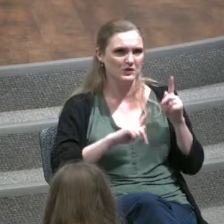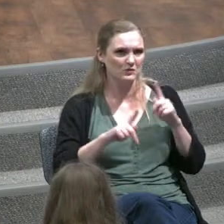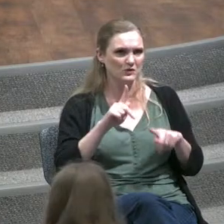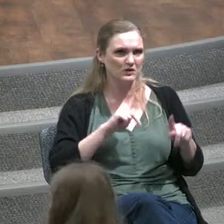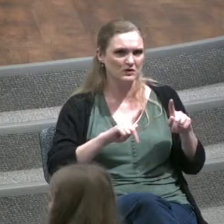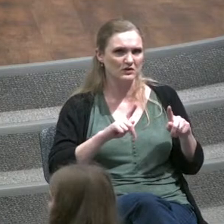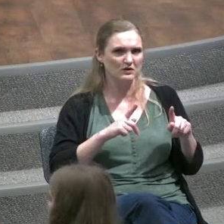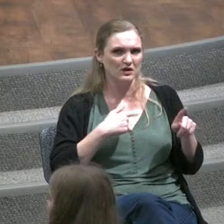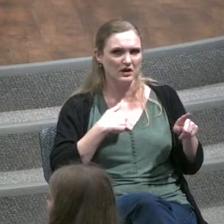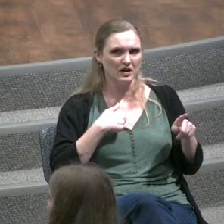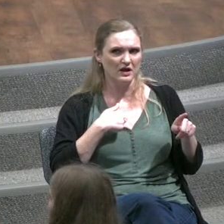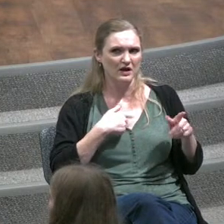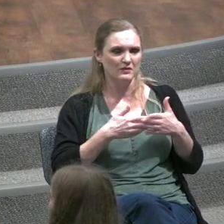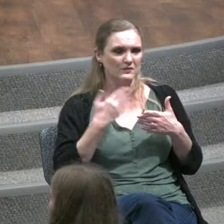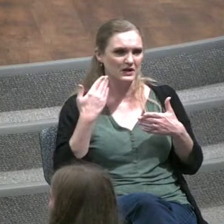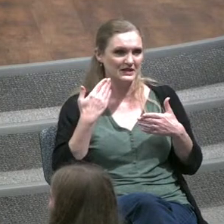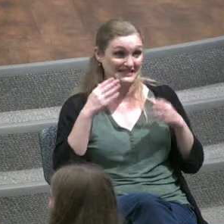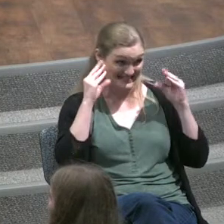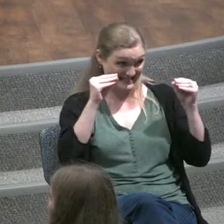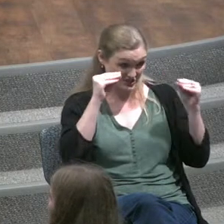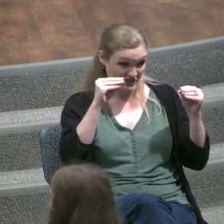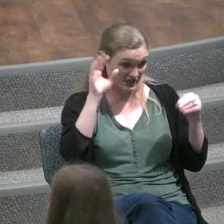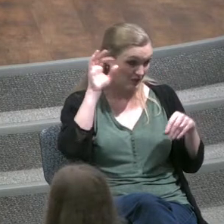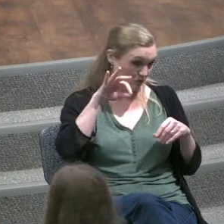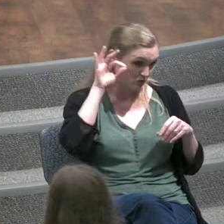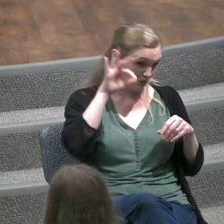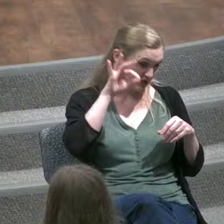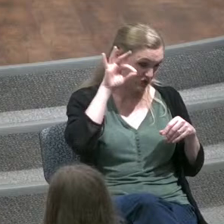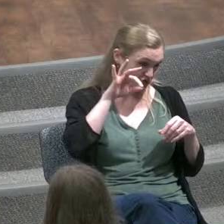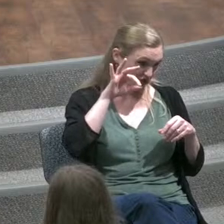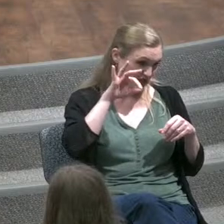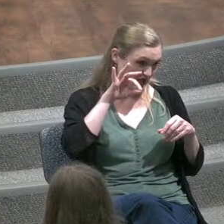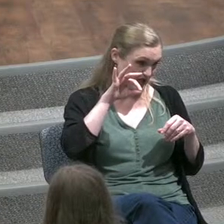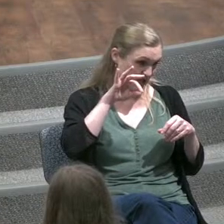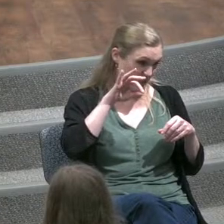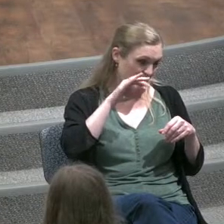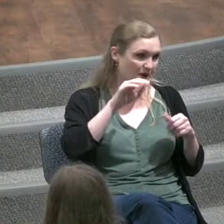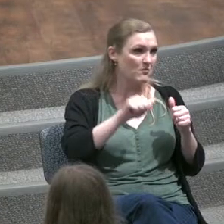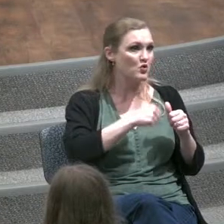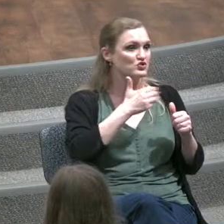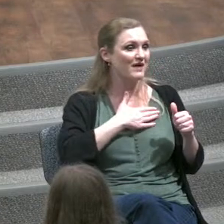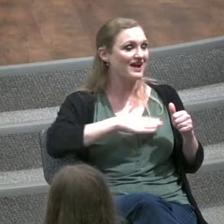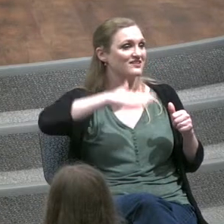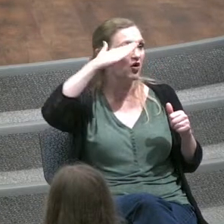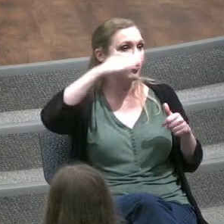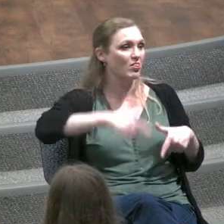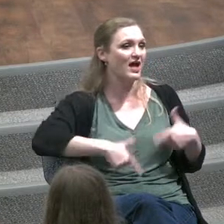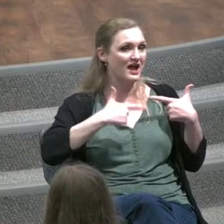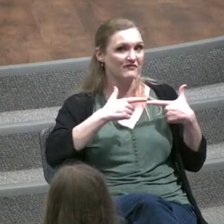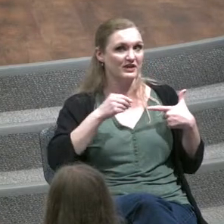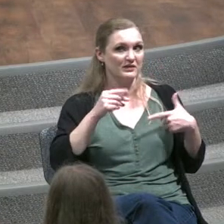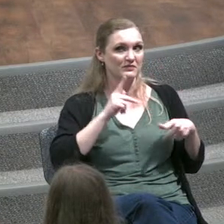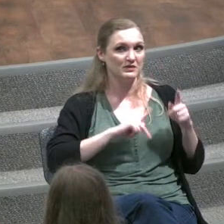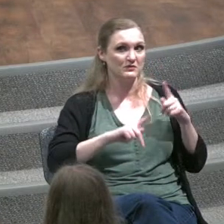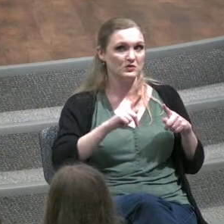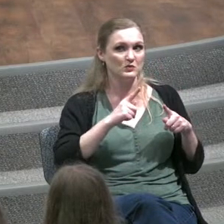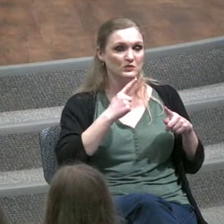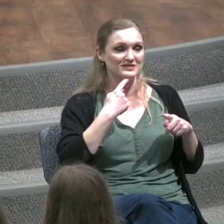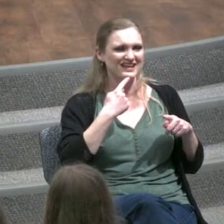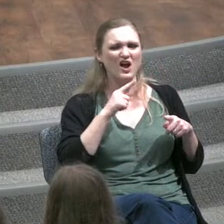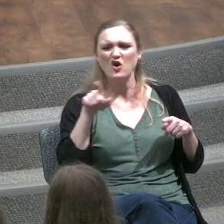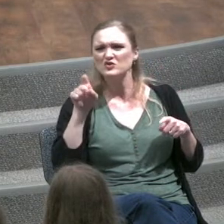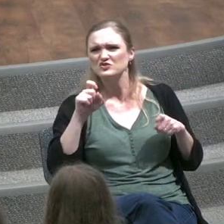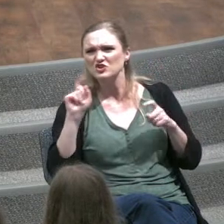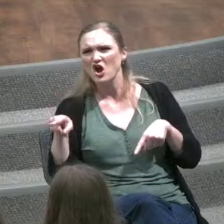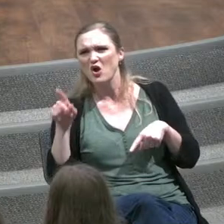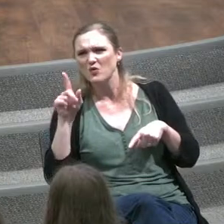people, I've been teaching and preaching since I was in my early 20s, and all along people say, you need to go, you need to go, you